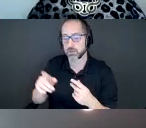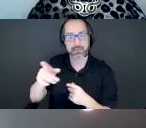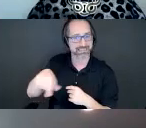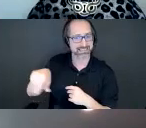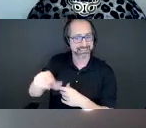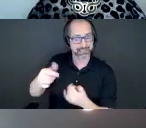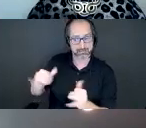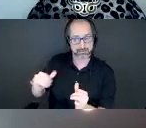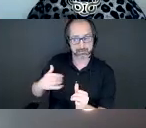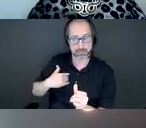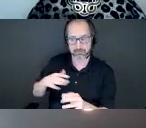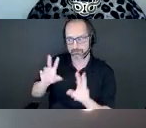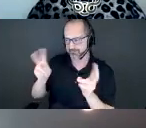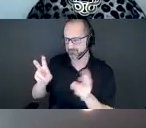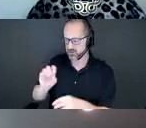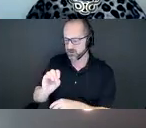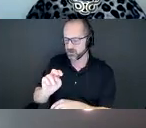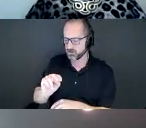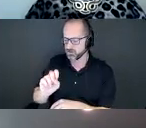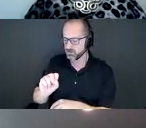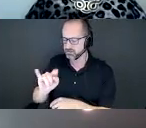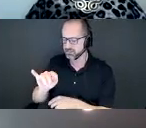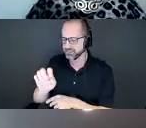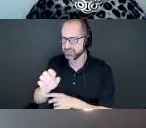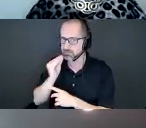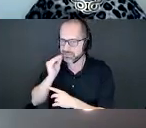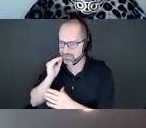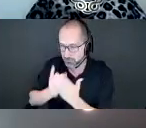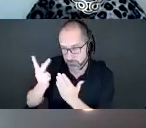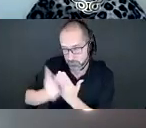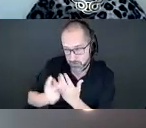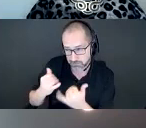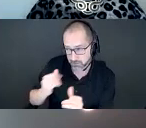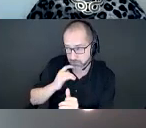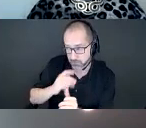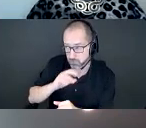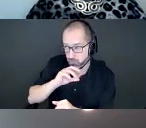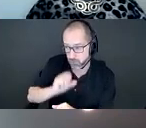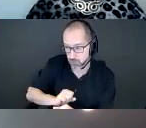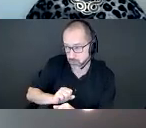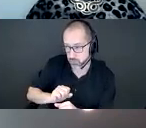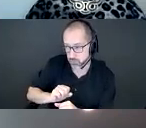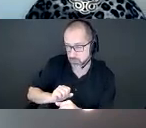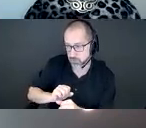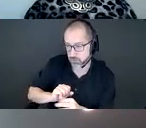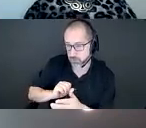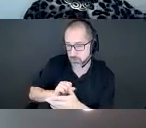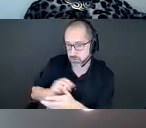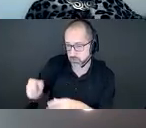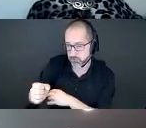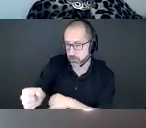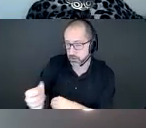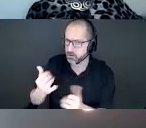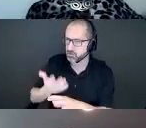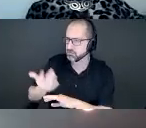on-site residential programs for older adults? I know years ago they used to, but I'm not sure if that still exists.